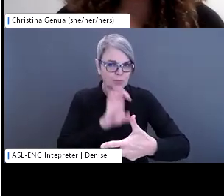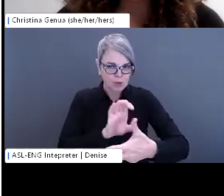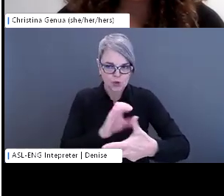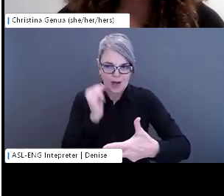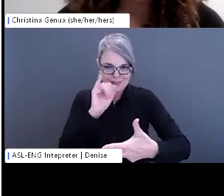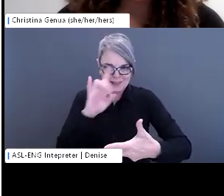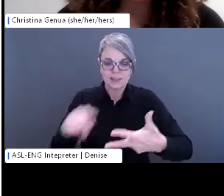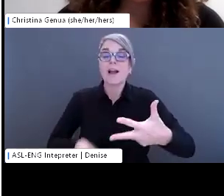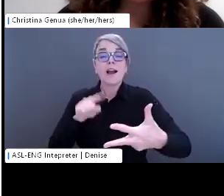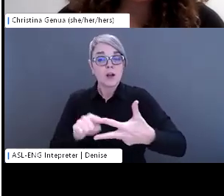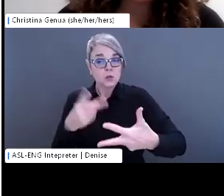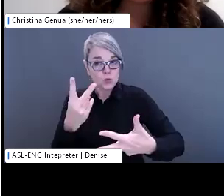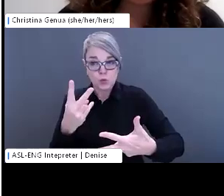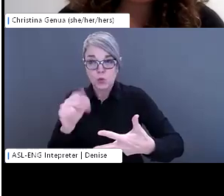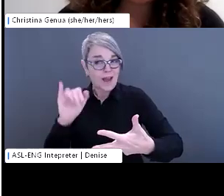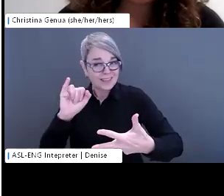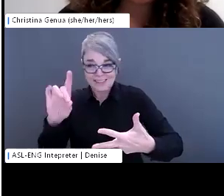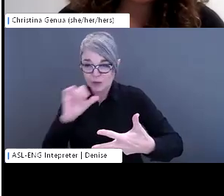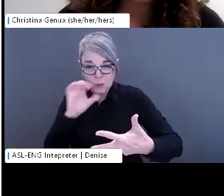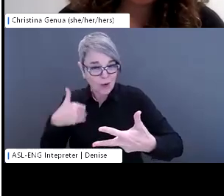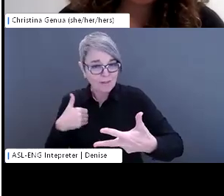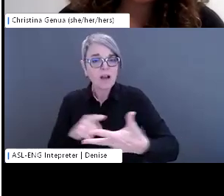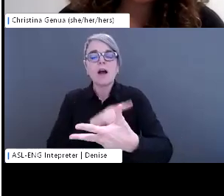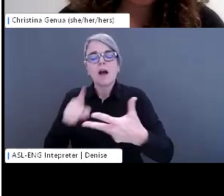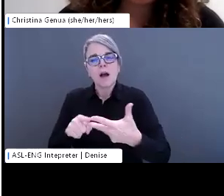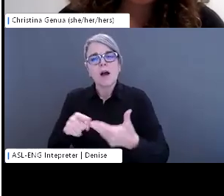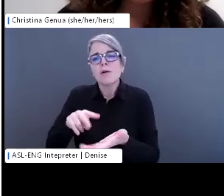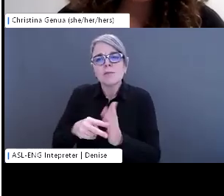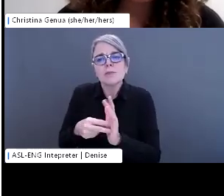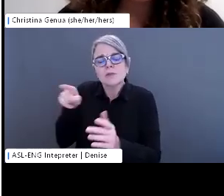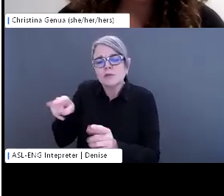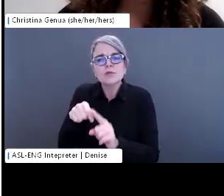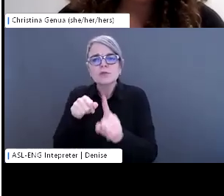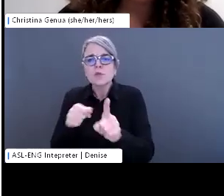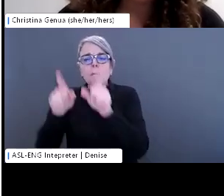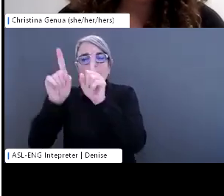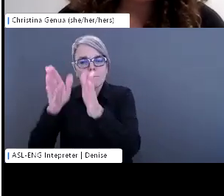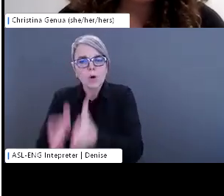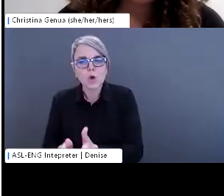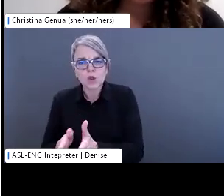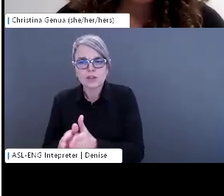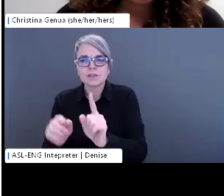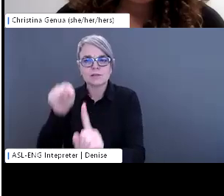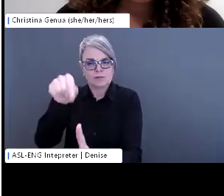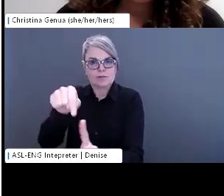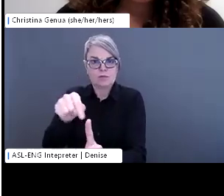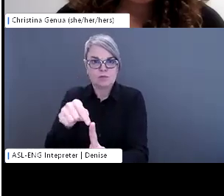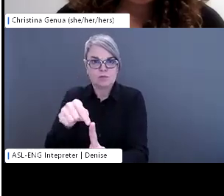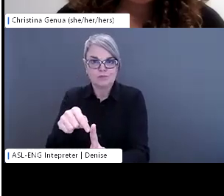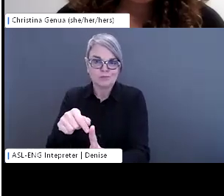saying that someone can vouch for you by telling the bank that you are the person whose name is on the check. The bank needs to know this person.